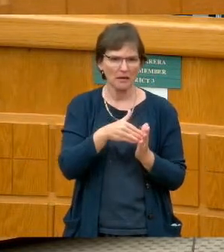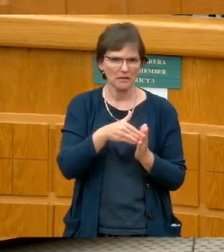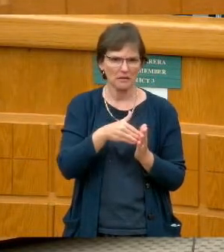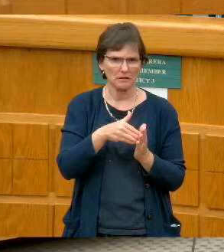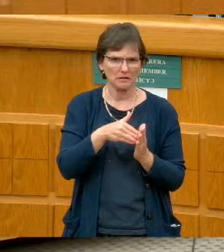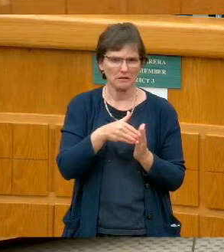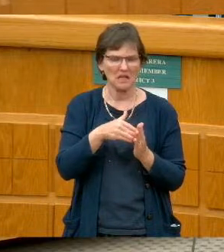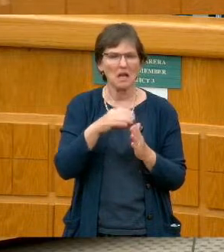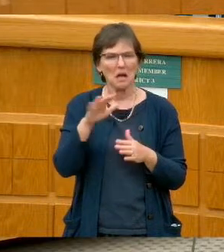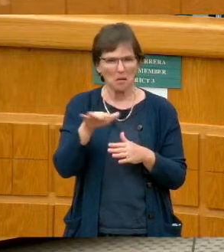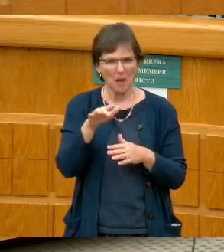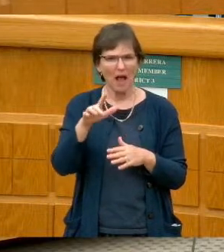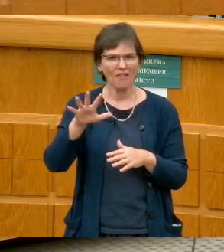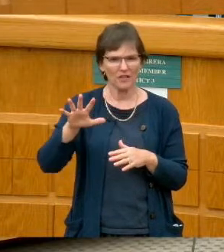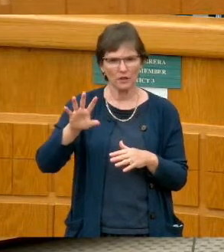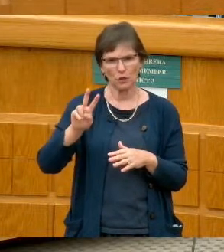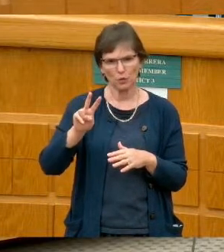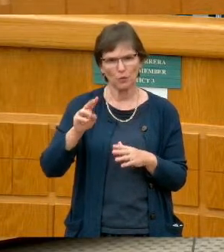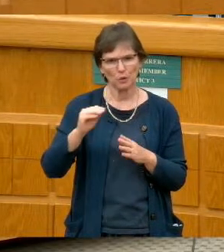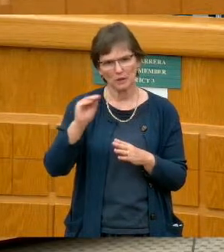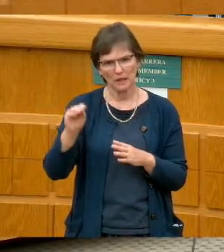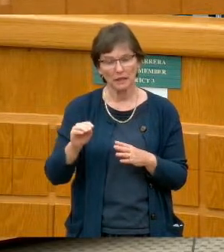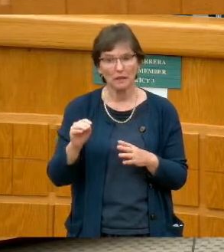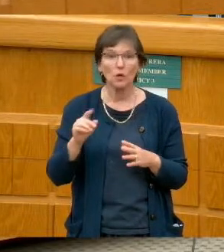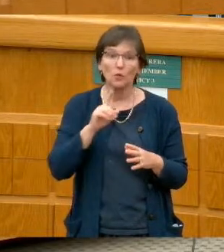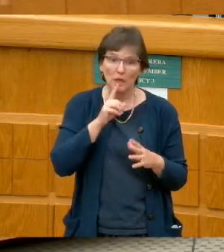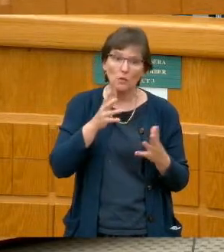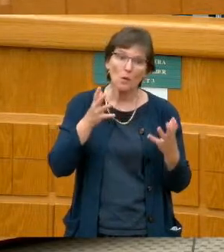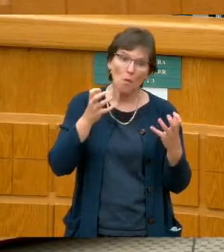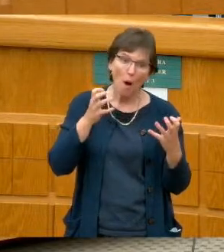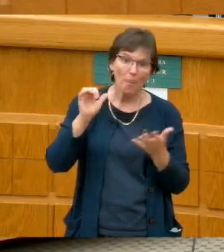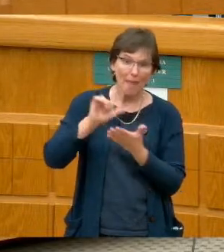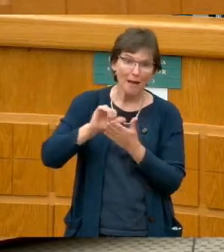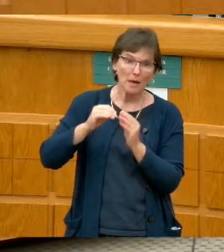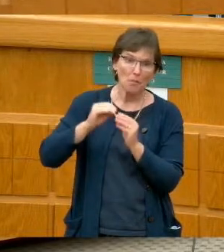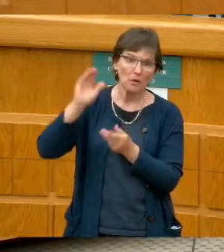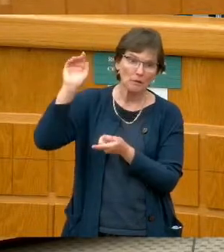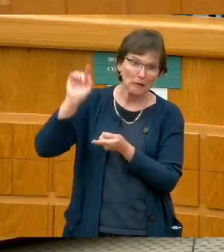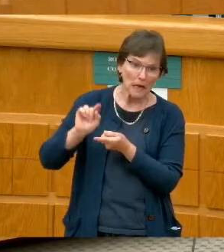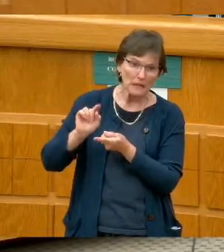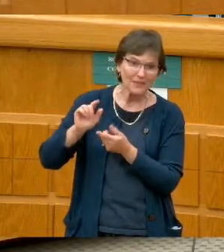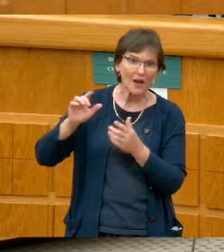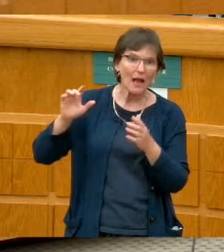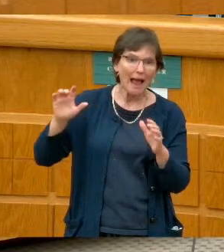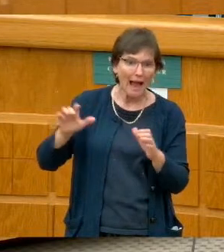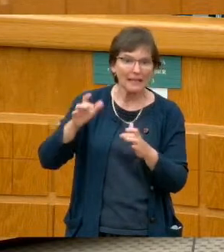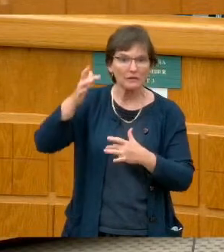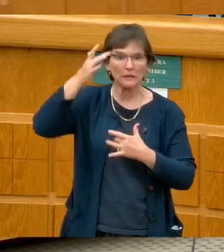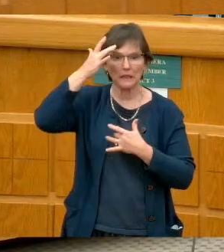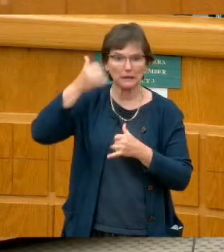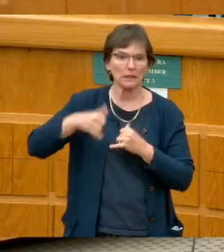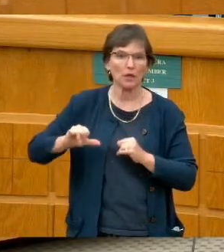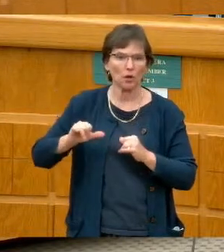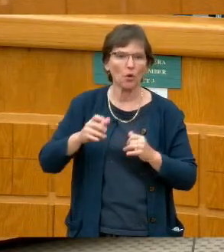And we want that number to drop. We want more persons in the recovered category. You can see in the orange, there's